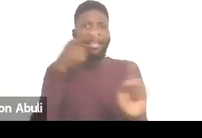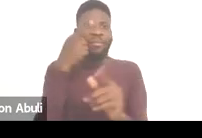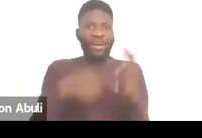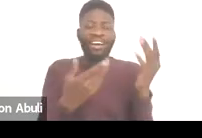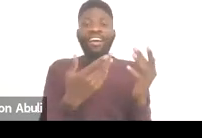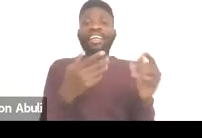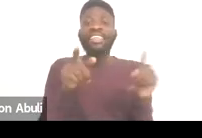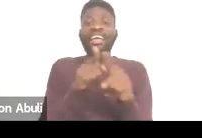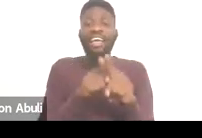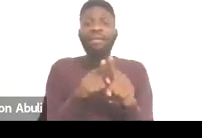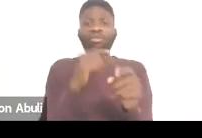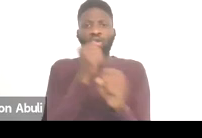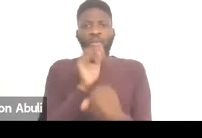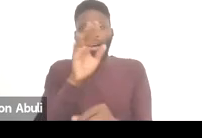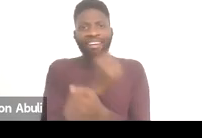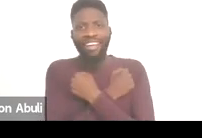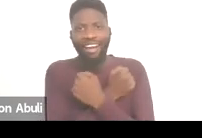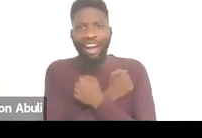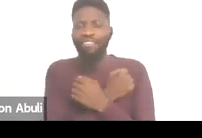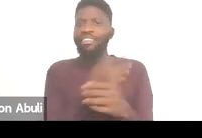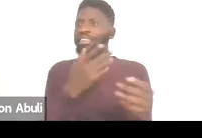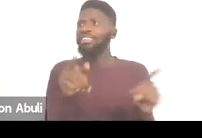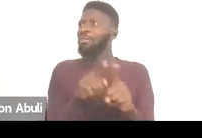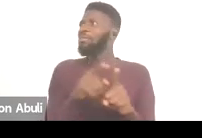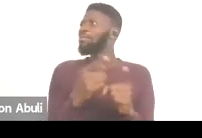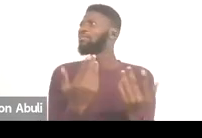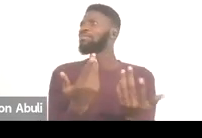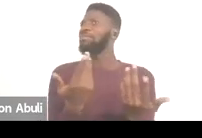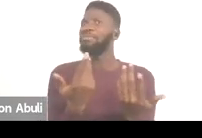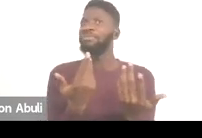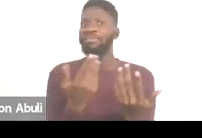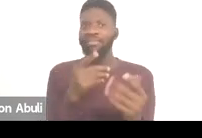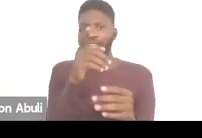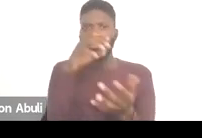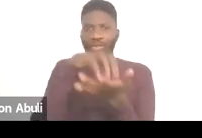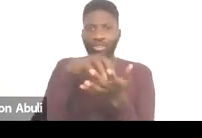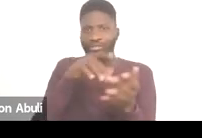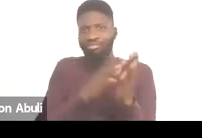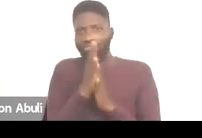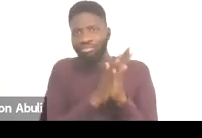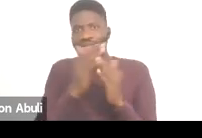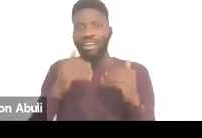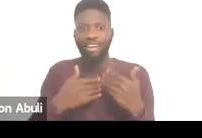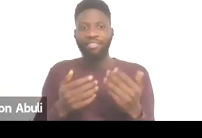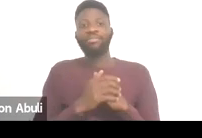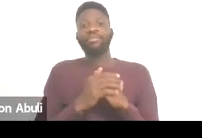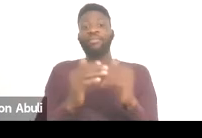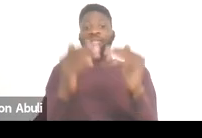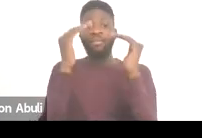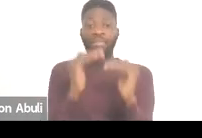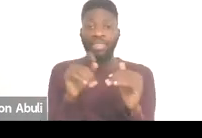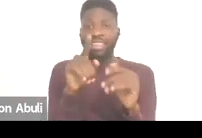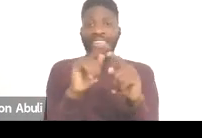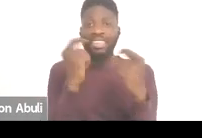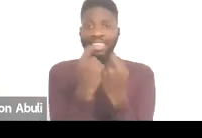going to, and whether you're excited about what you're applying for. Are you a team player? As I